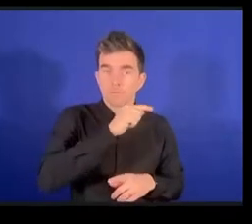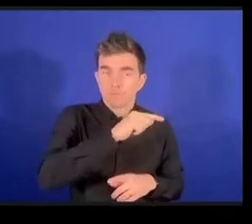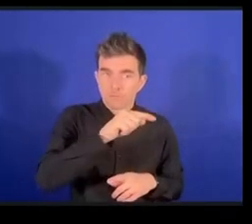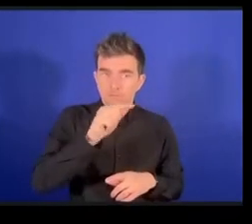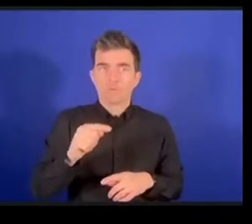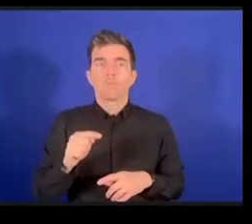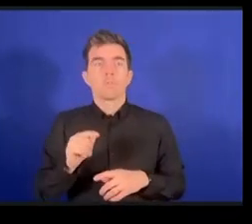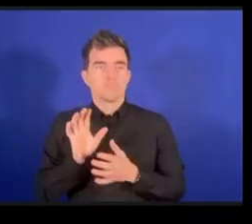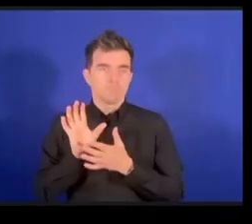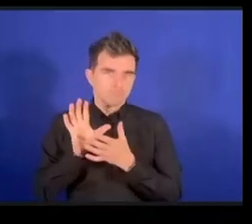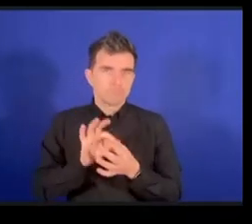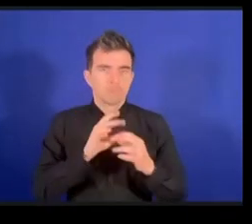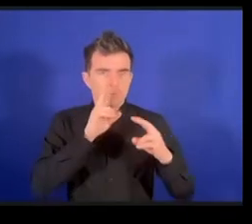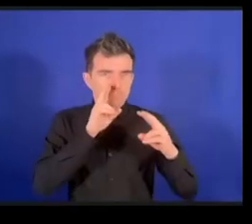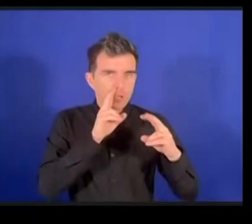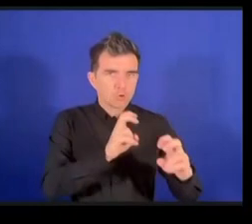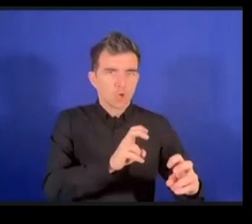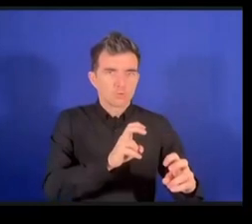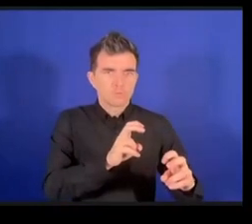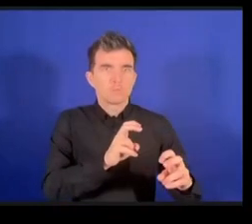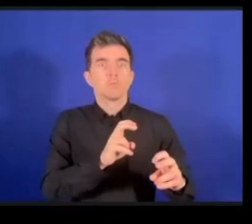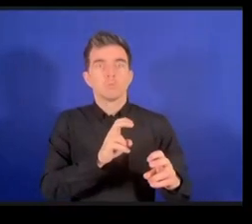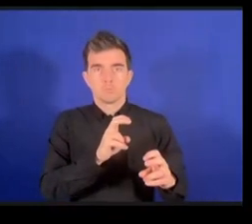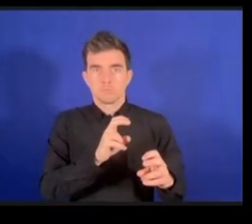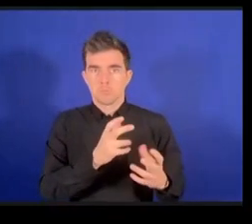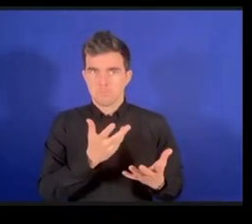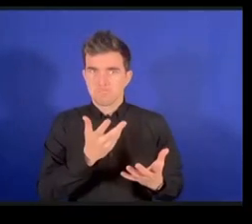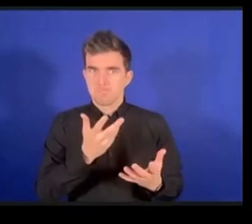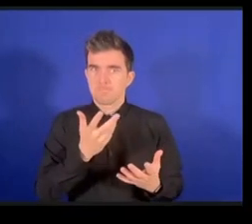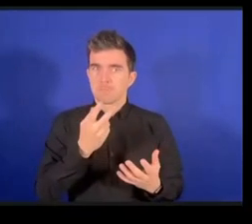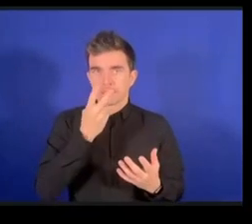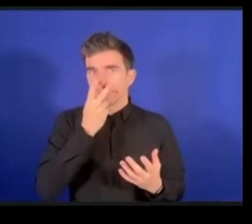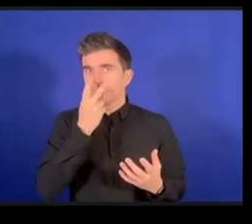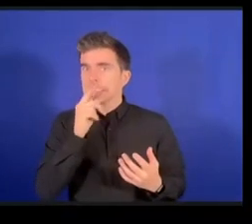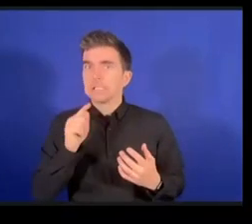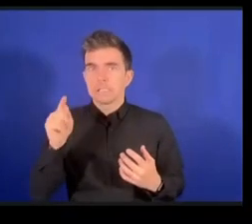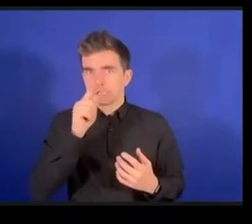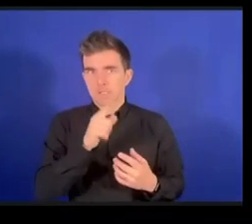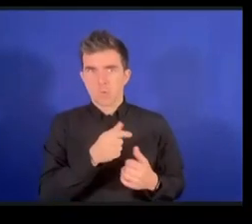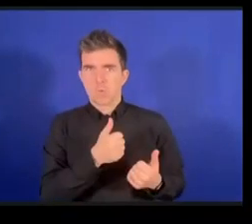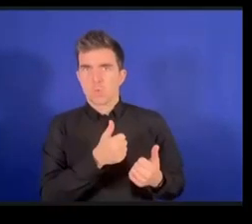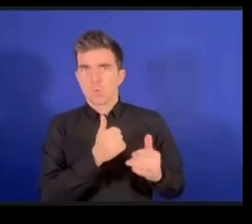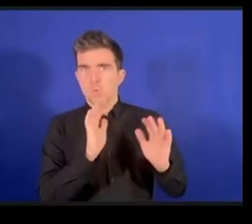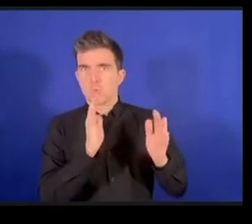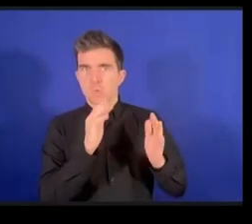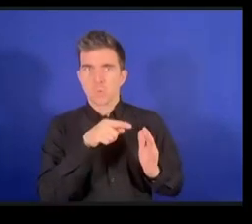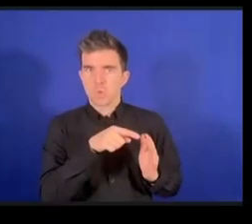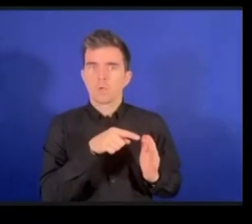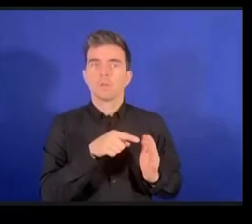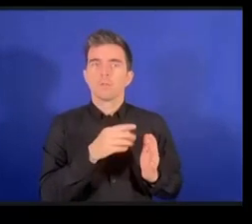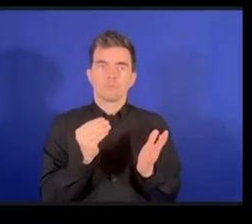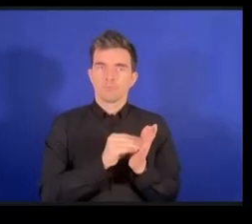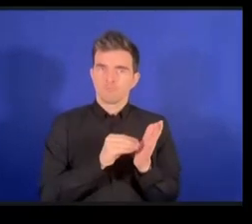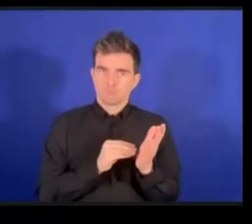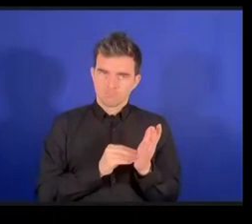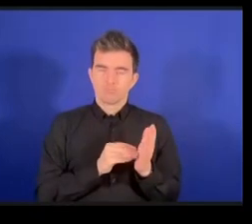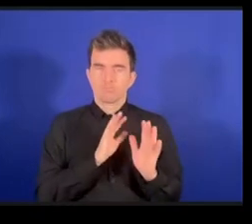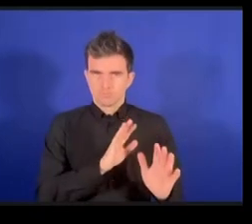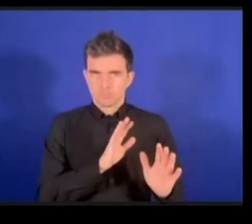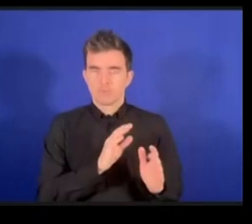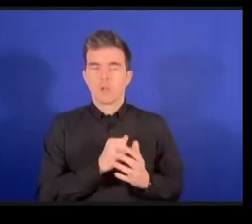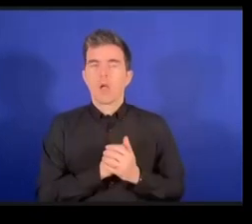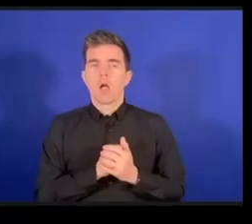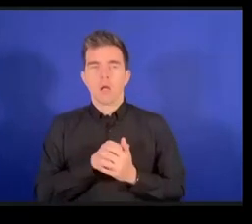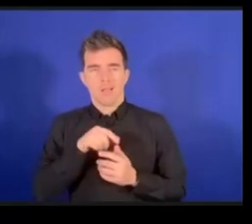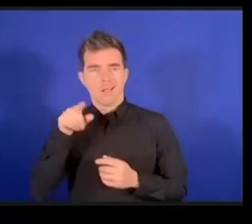the reports that Renda has already handed out um while other Dynamic collisions are more